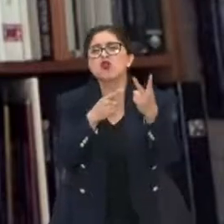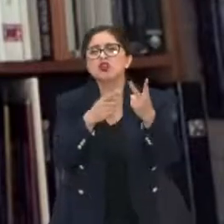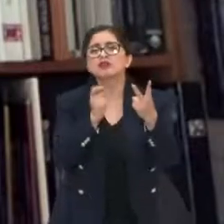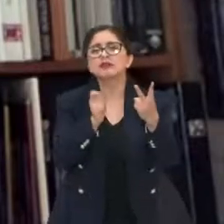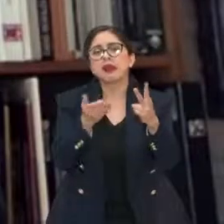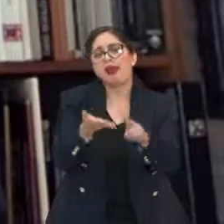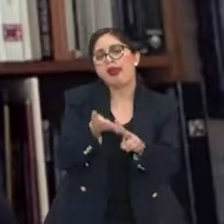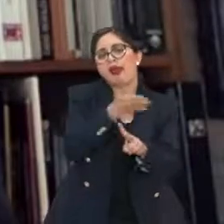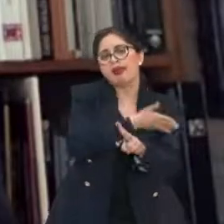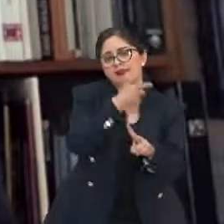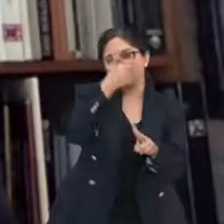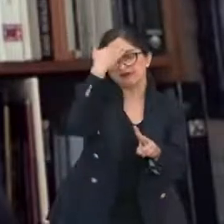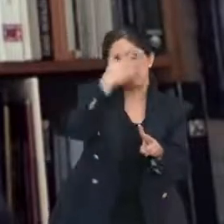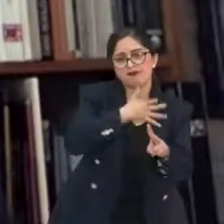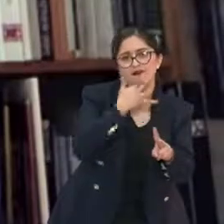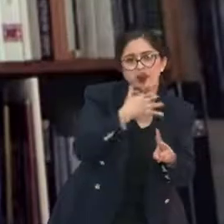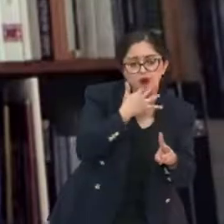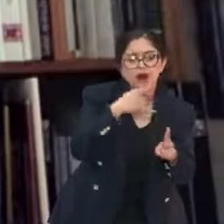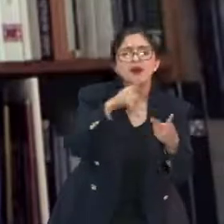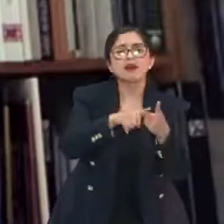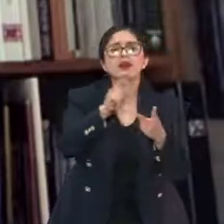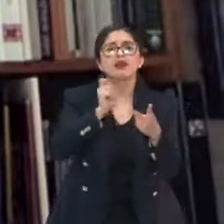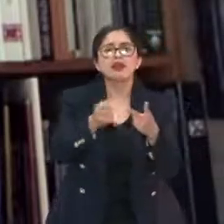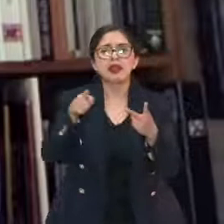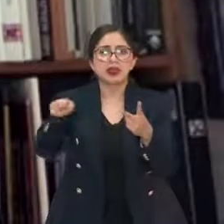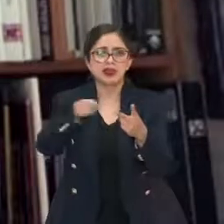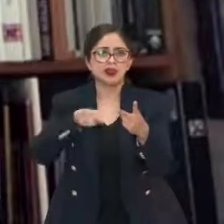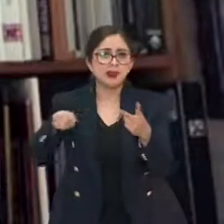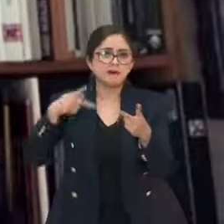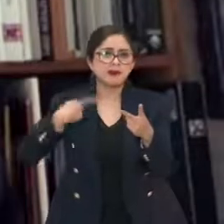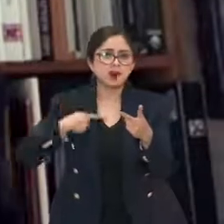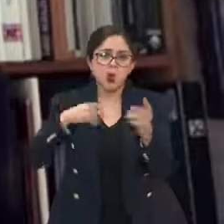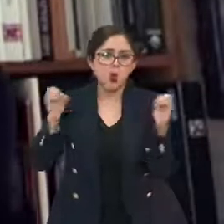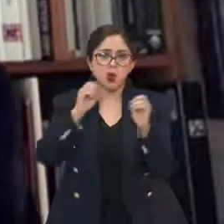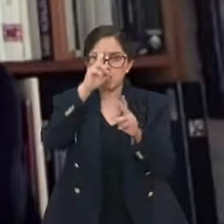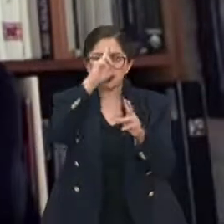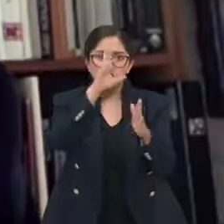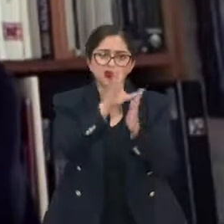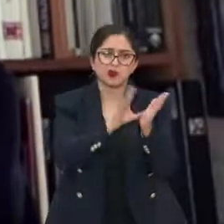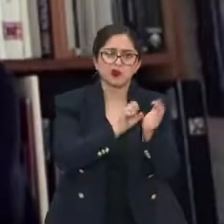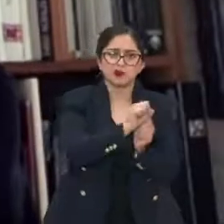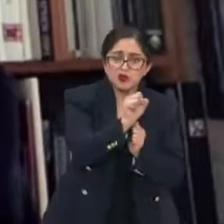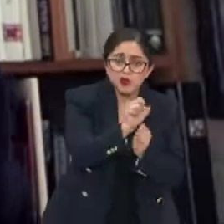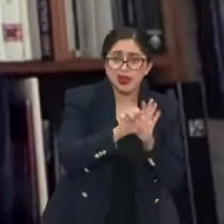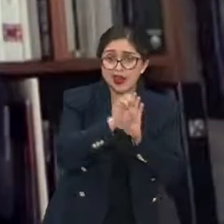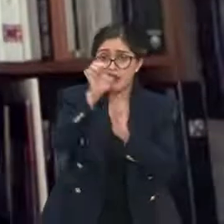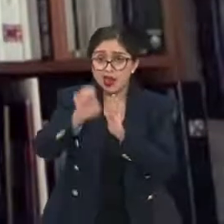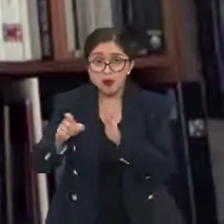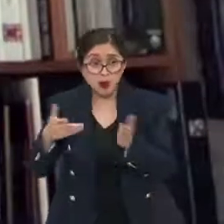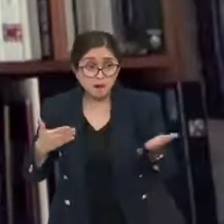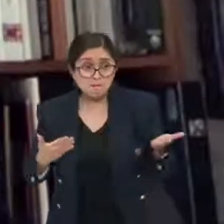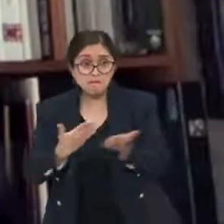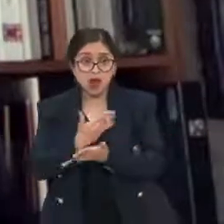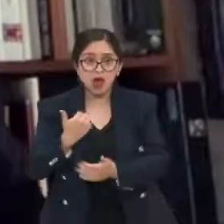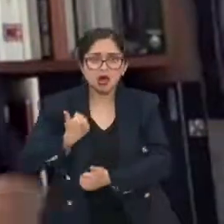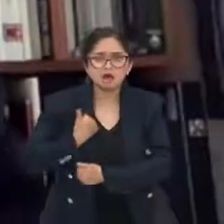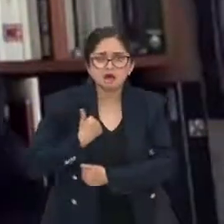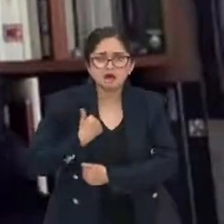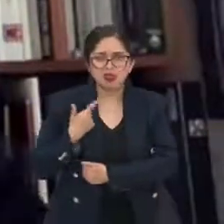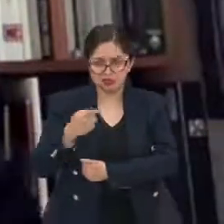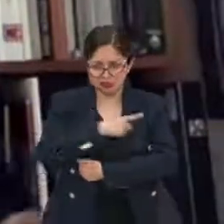disqualifying two things: the existence of the fraud, and second one, the constitutionality of Áñez's government. Because if